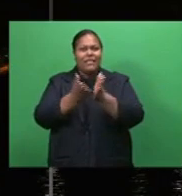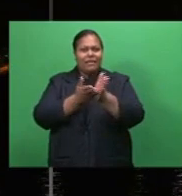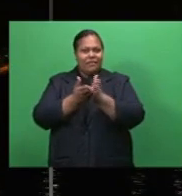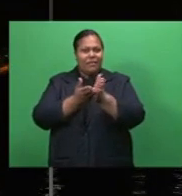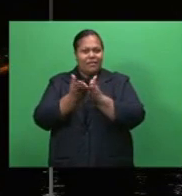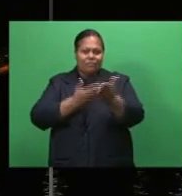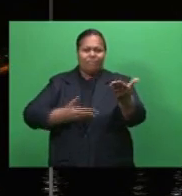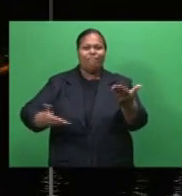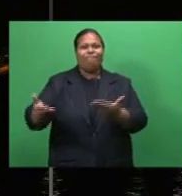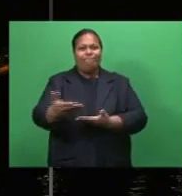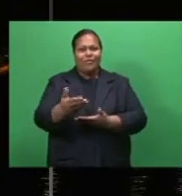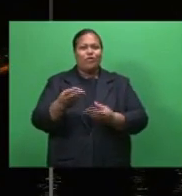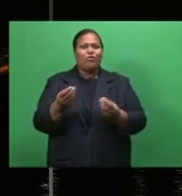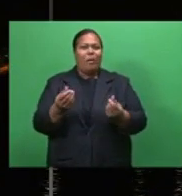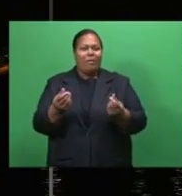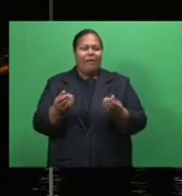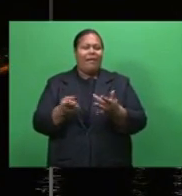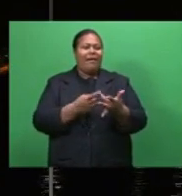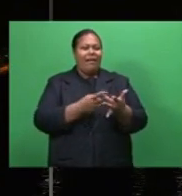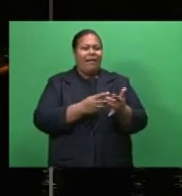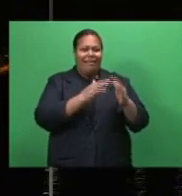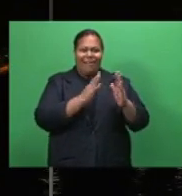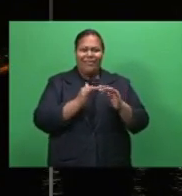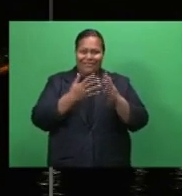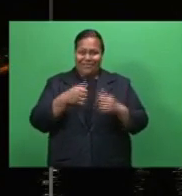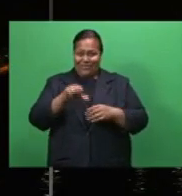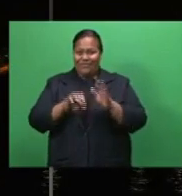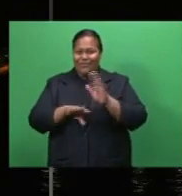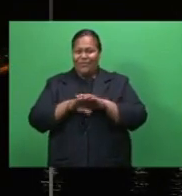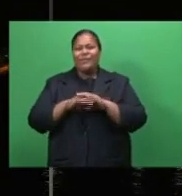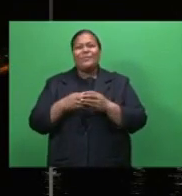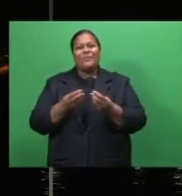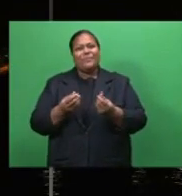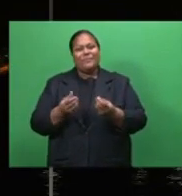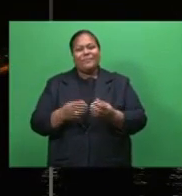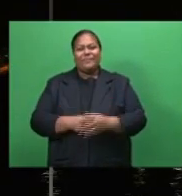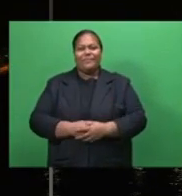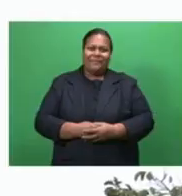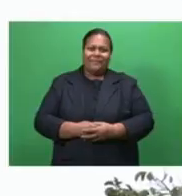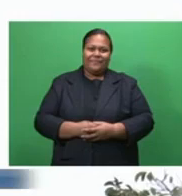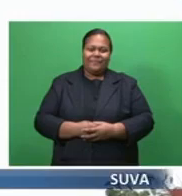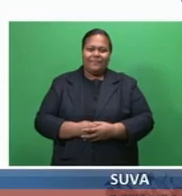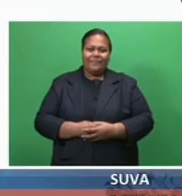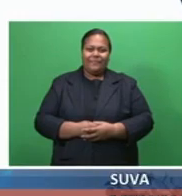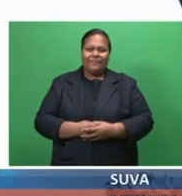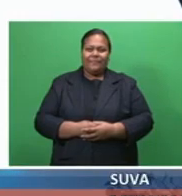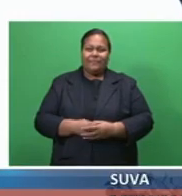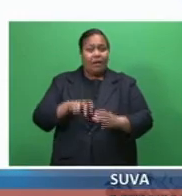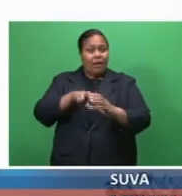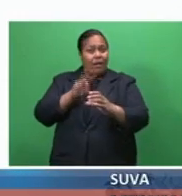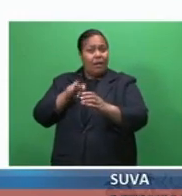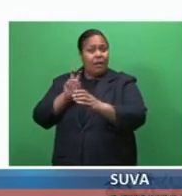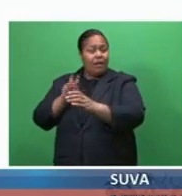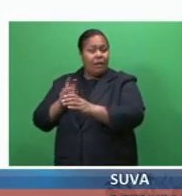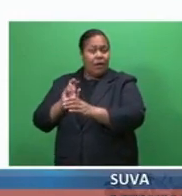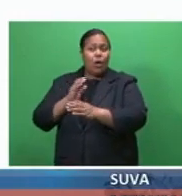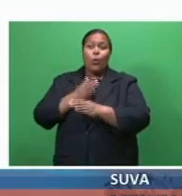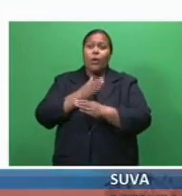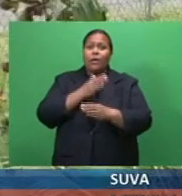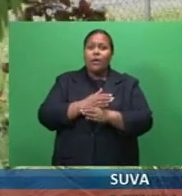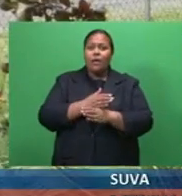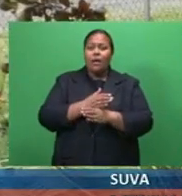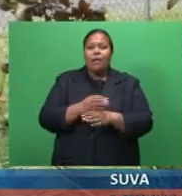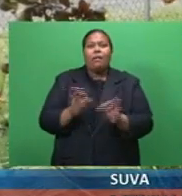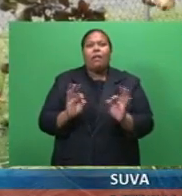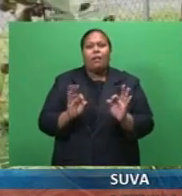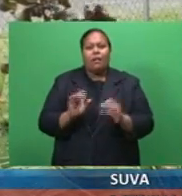groceries and other household supplies. Venina Rakautonga has more. Being laid off from work, left with nothing,